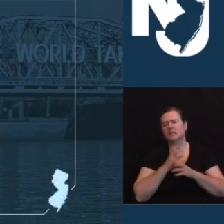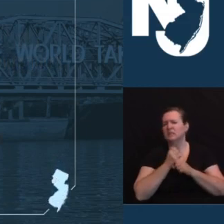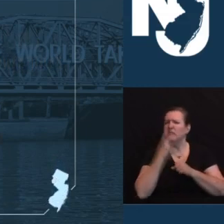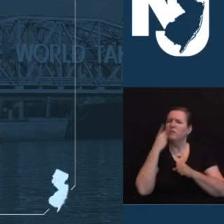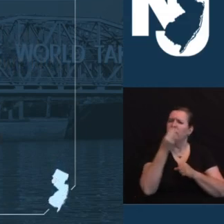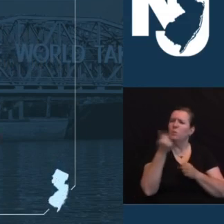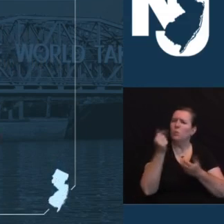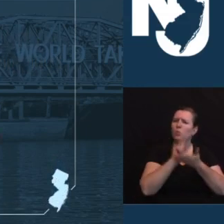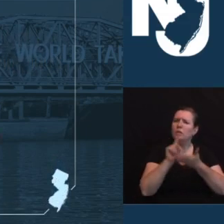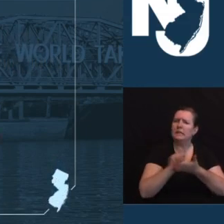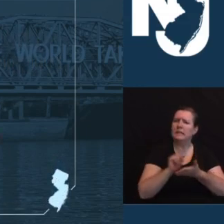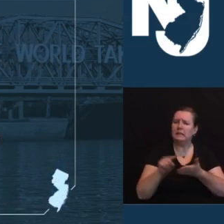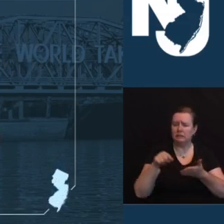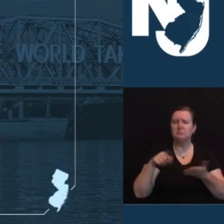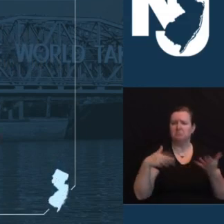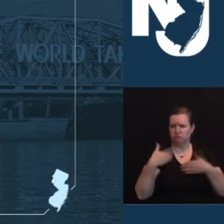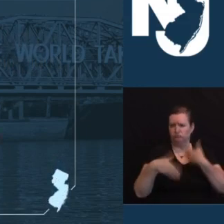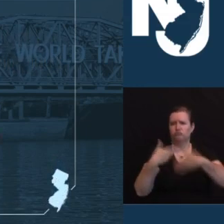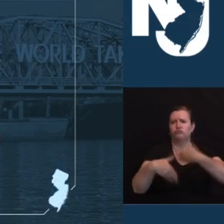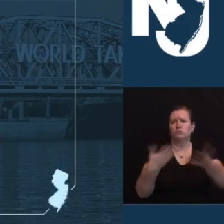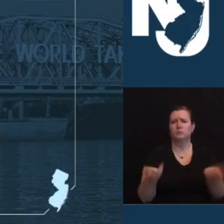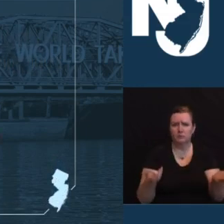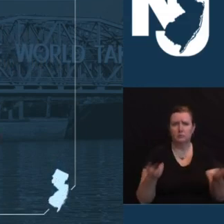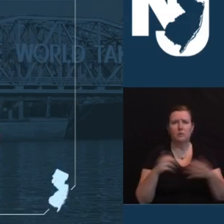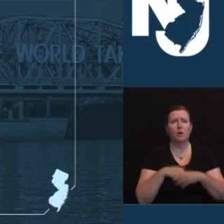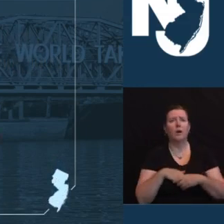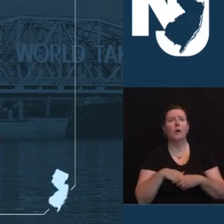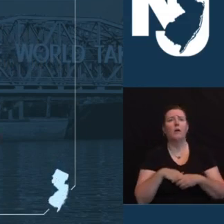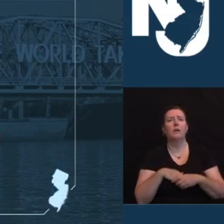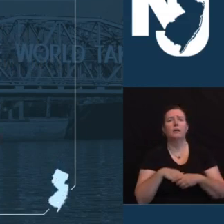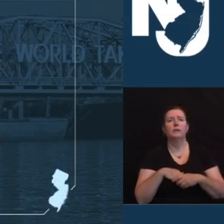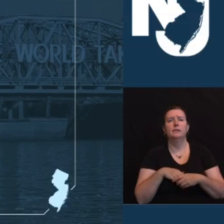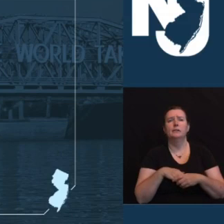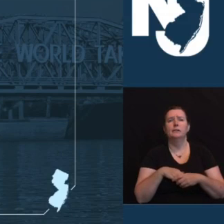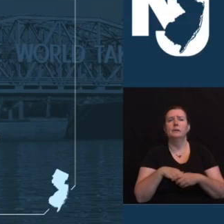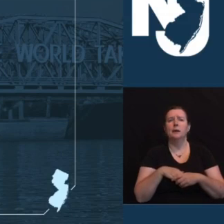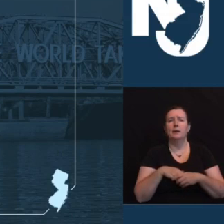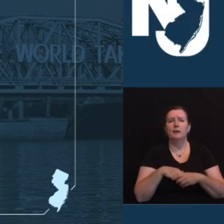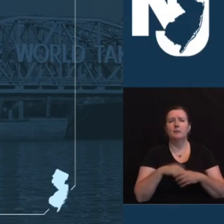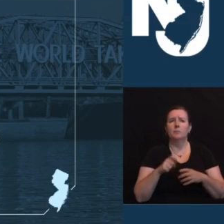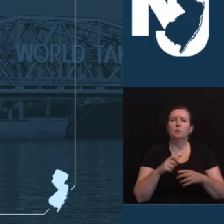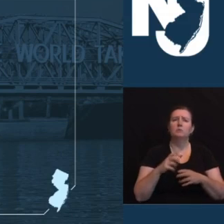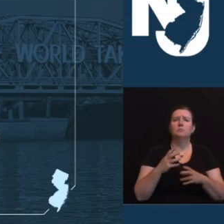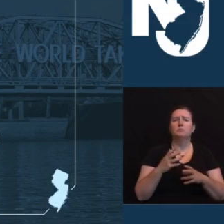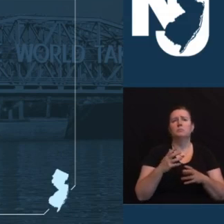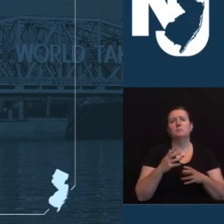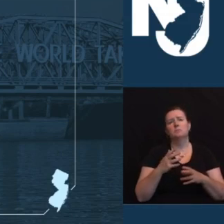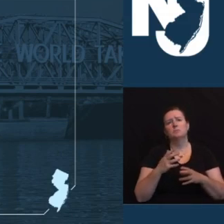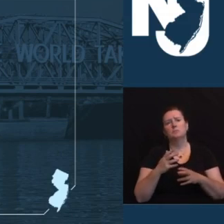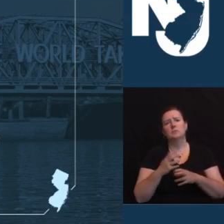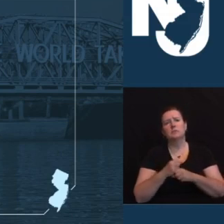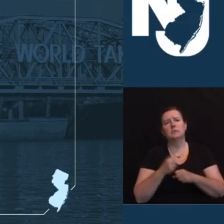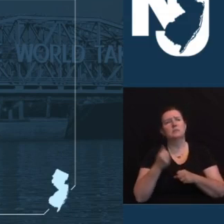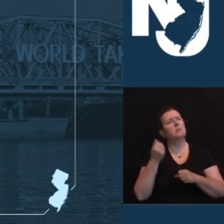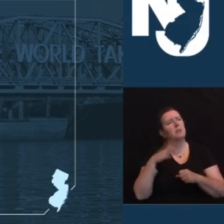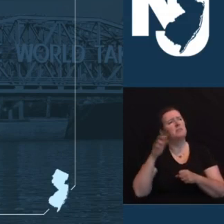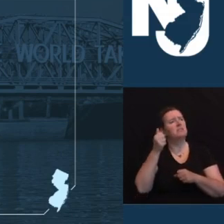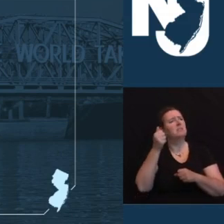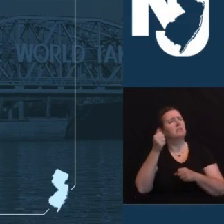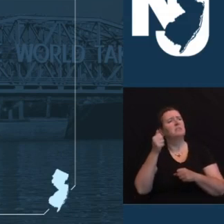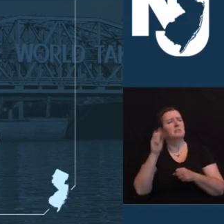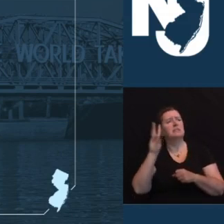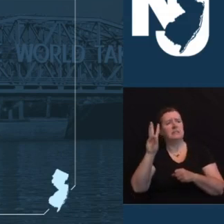has launched the process for workers to receive up to 6 weeks of FEMA lost wages assistance at $300 per